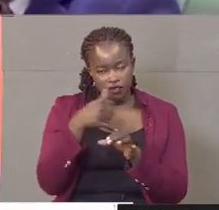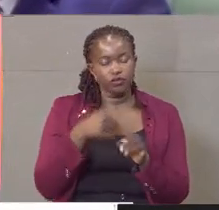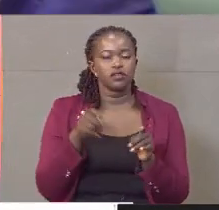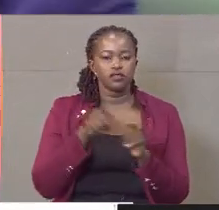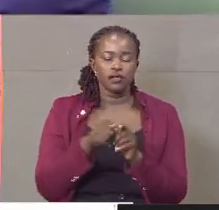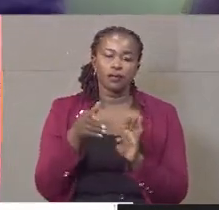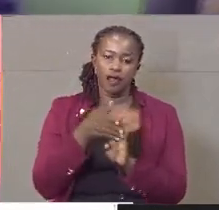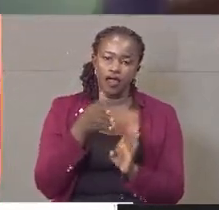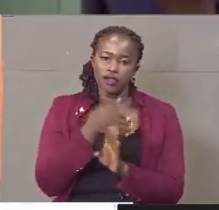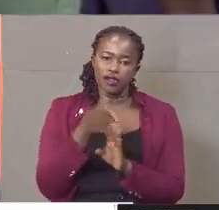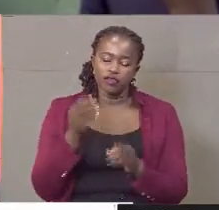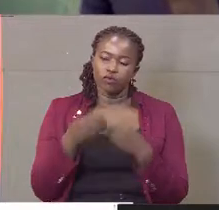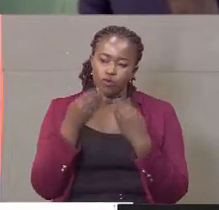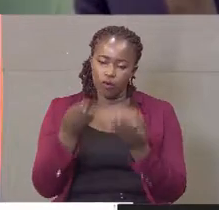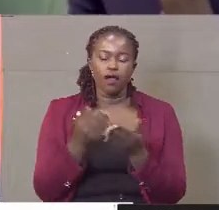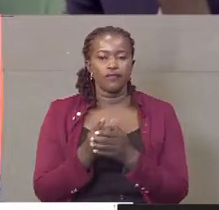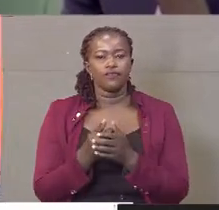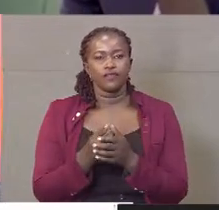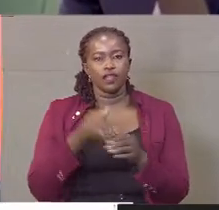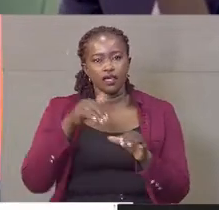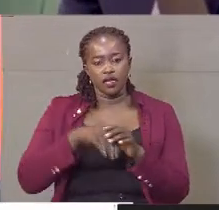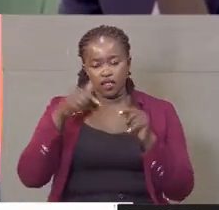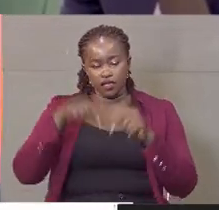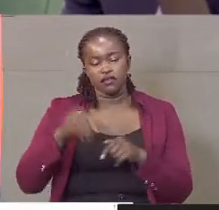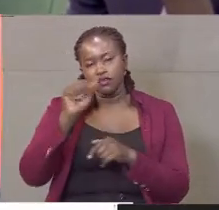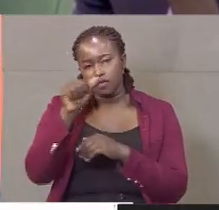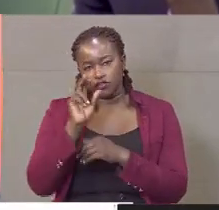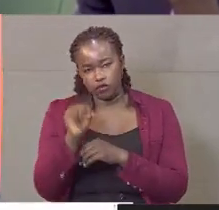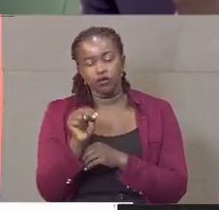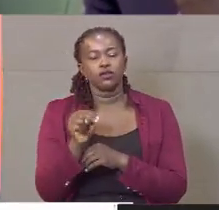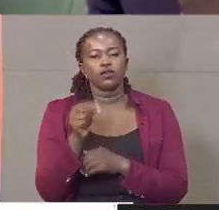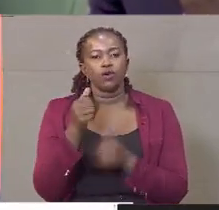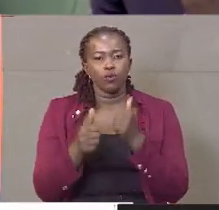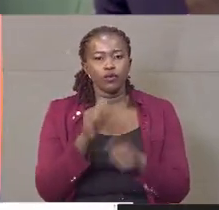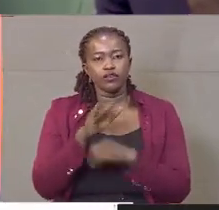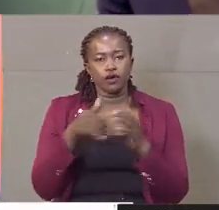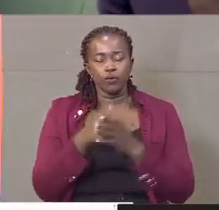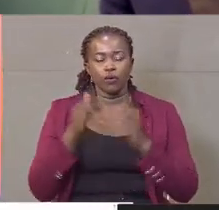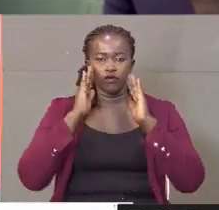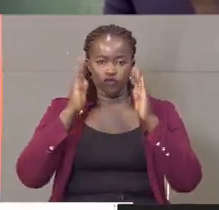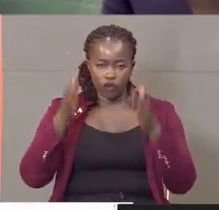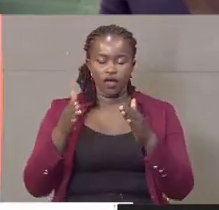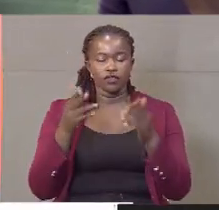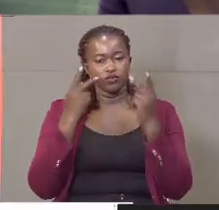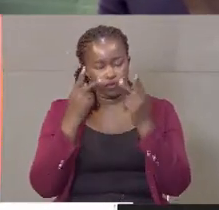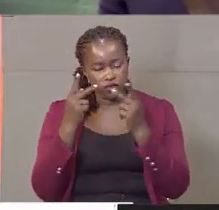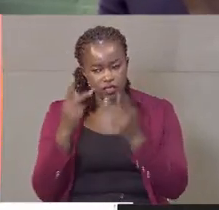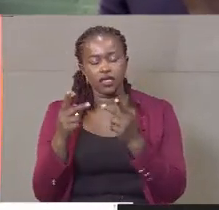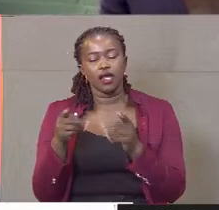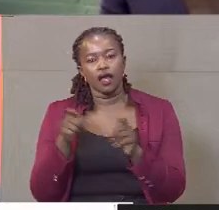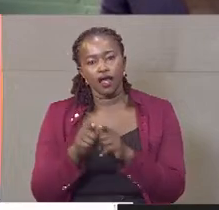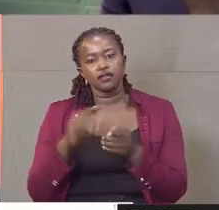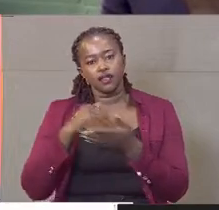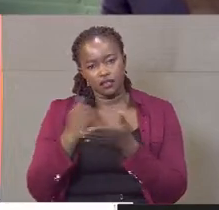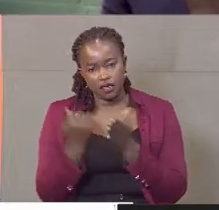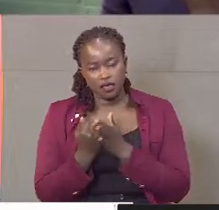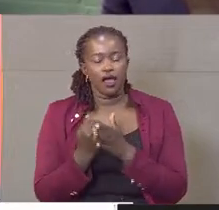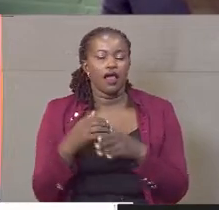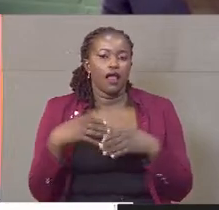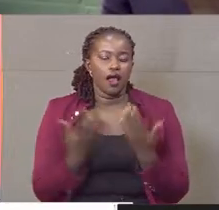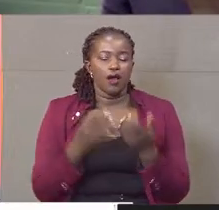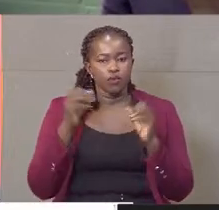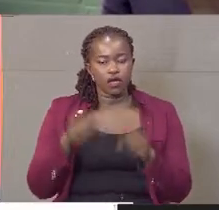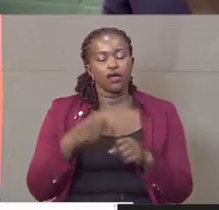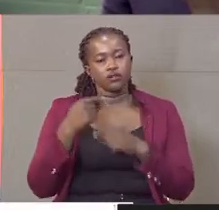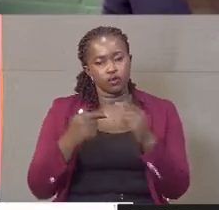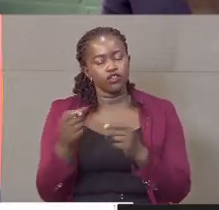guidance you have given during this session, which are all focused to see how, as a sector, we can improve